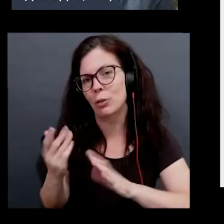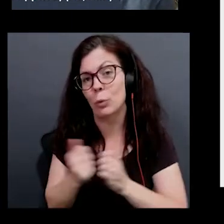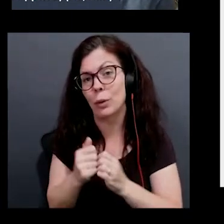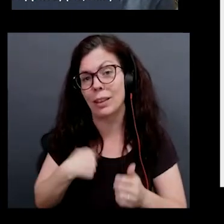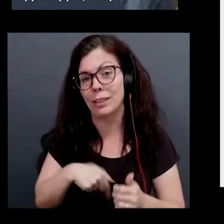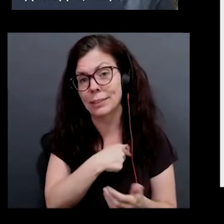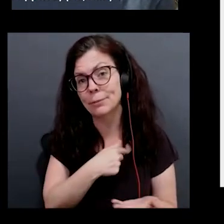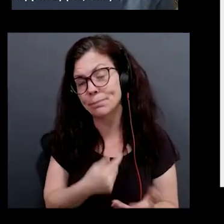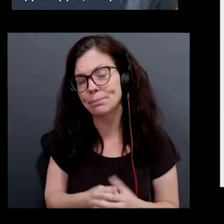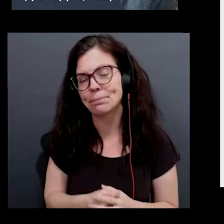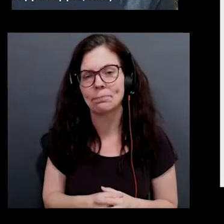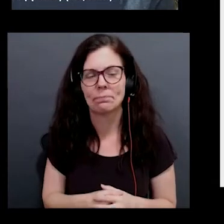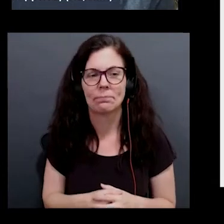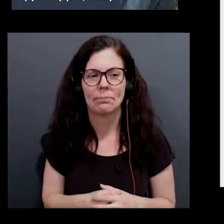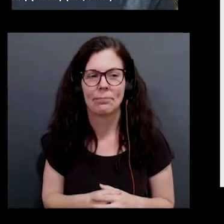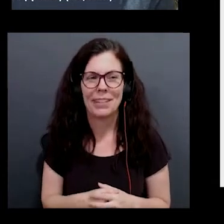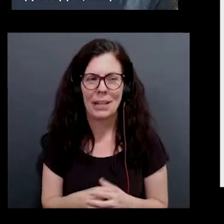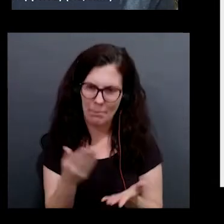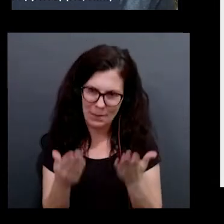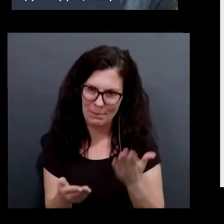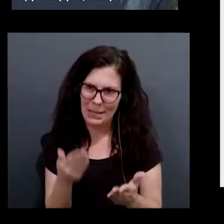Yeah, maybe I should